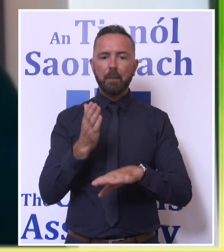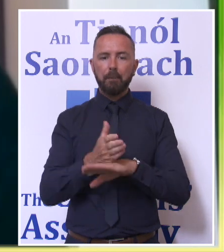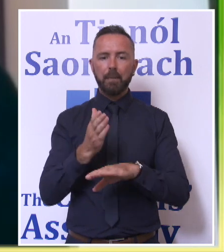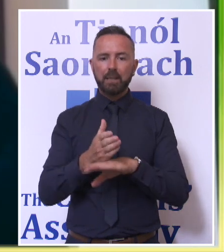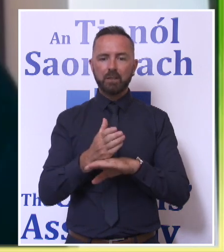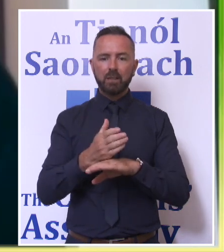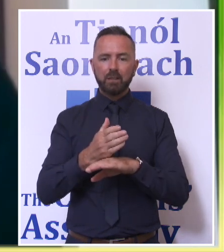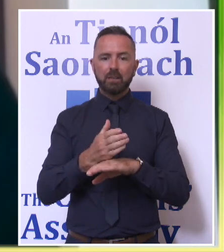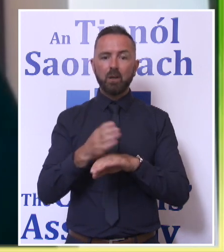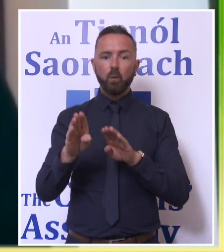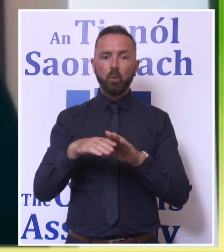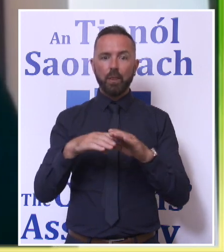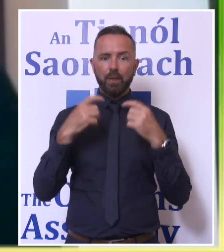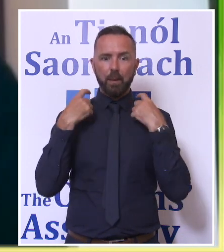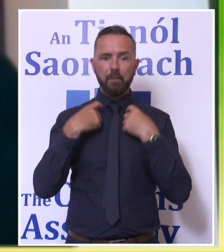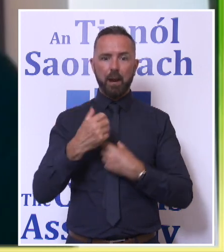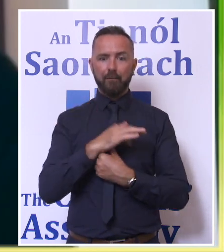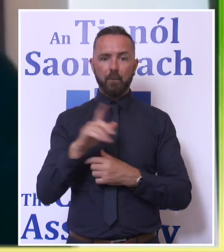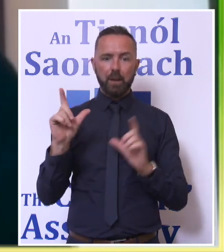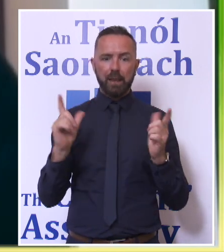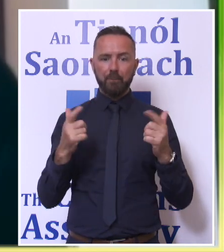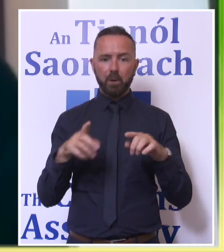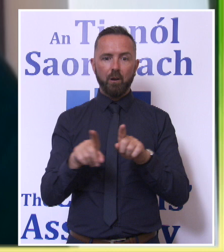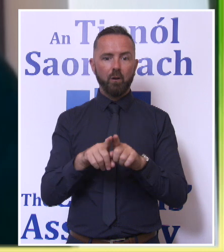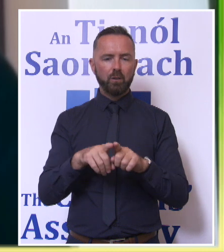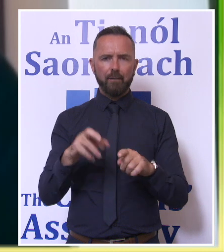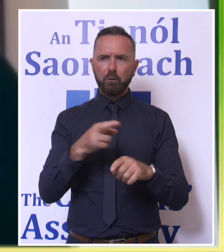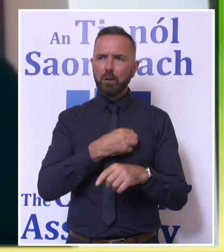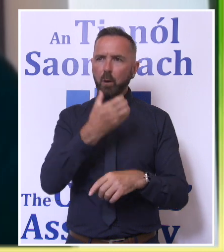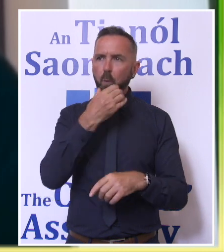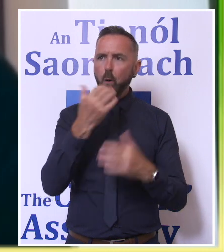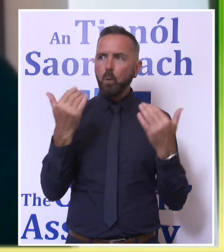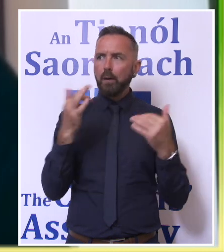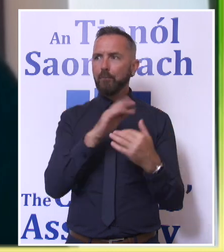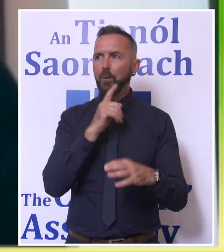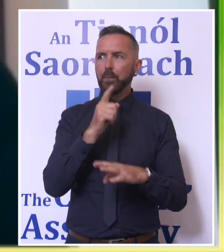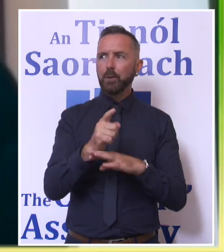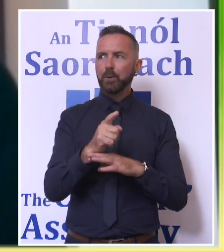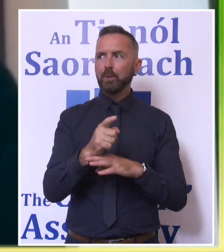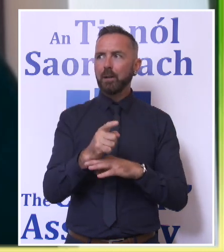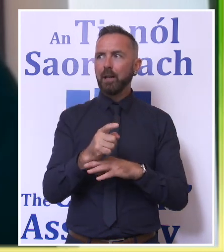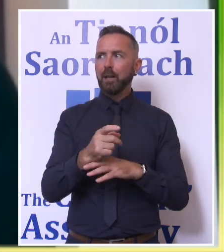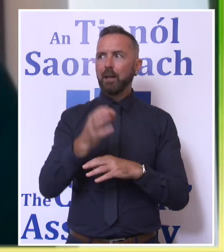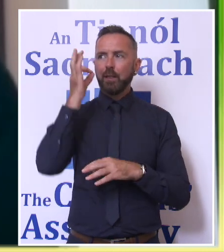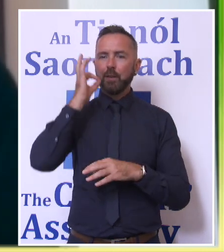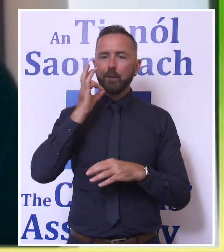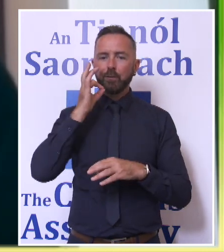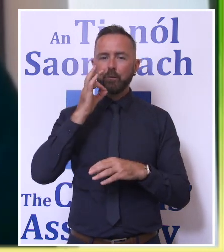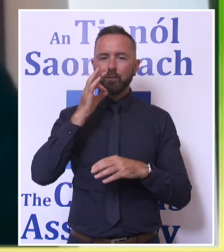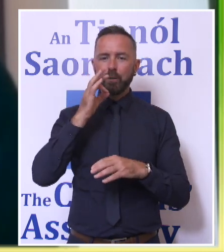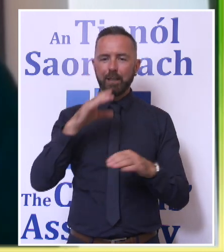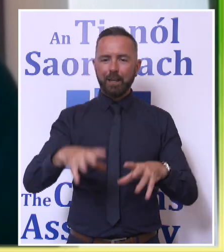time that two English mayors had been over, and we couldn't have had a warmer welcome. The green carpet was well and truly rolled out, so we're